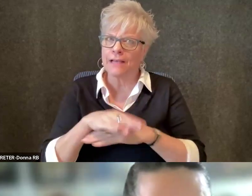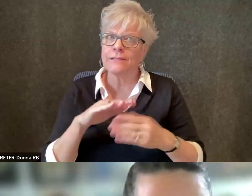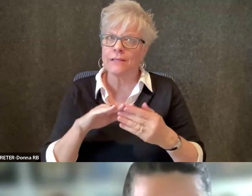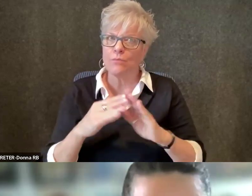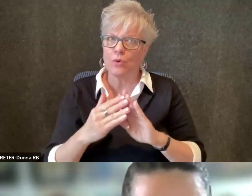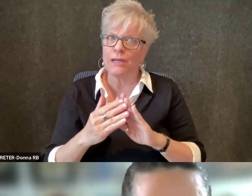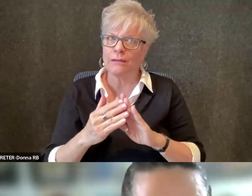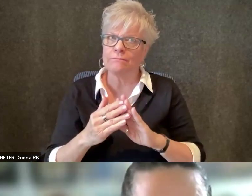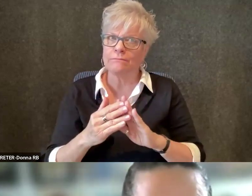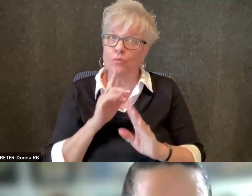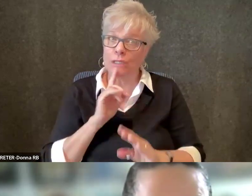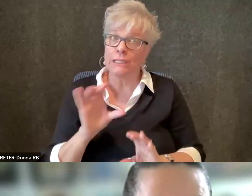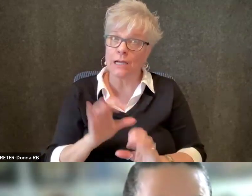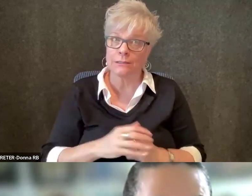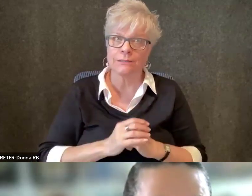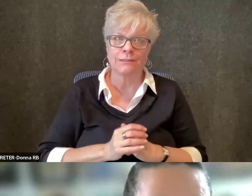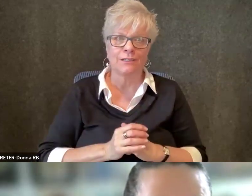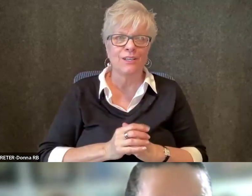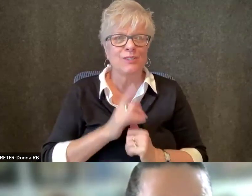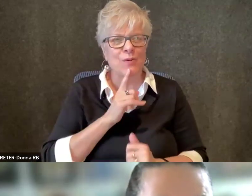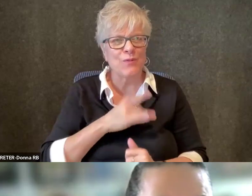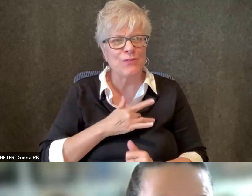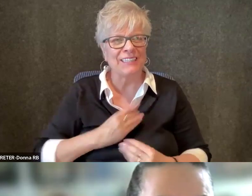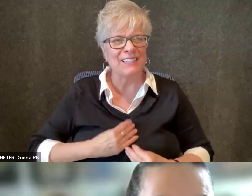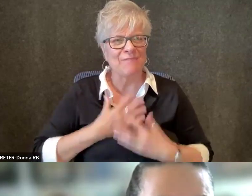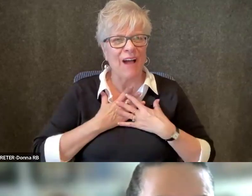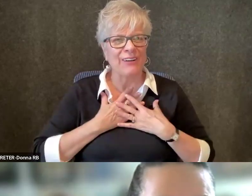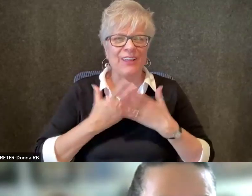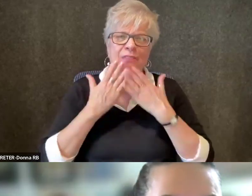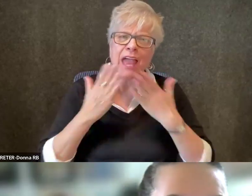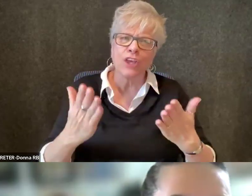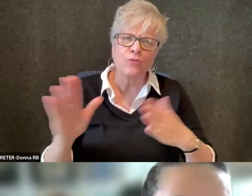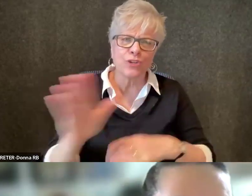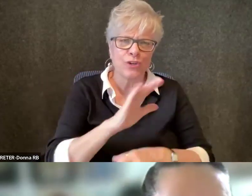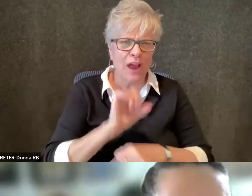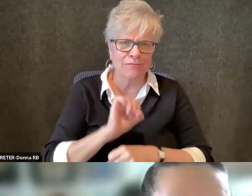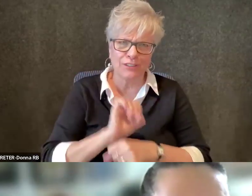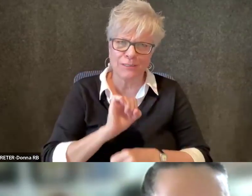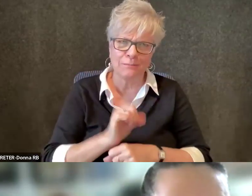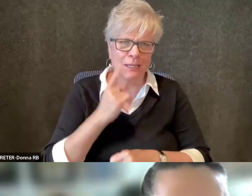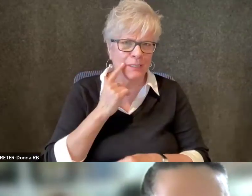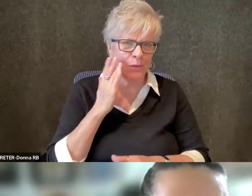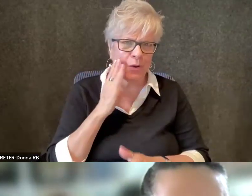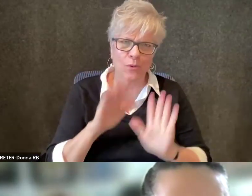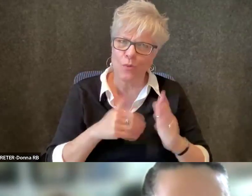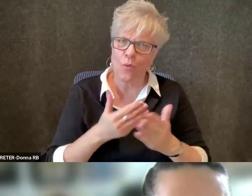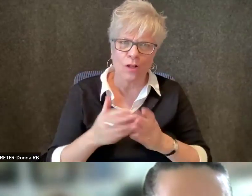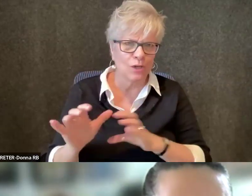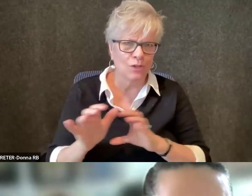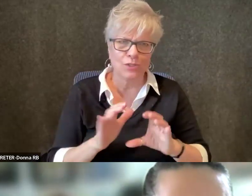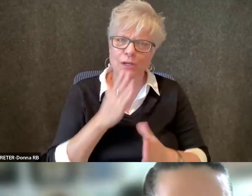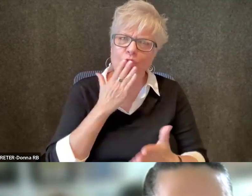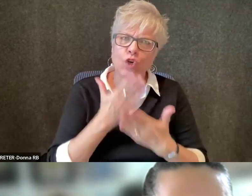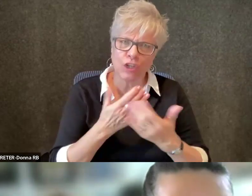whole. So be inspired, and thank you for your efforts, because we know that you all are doing